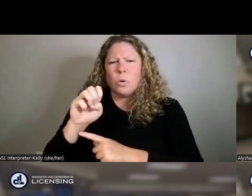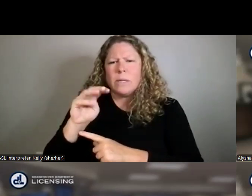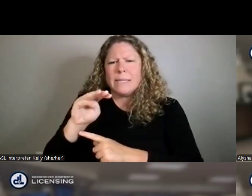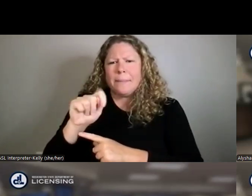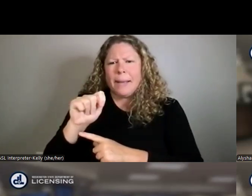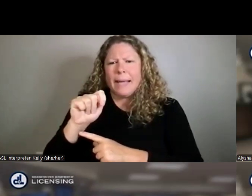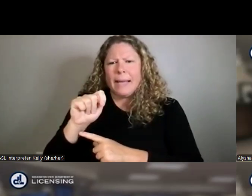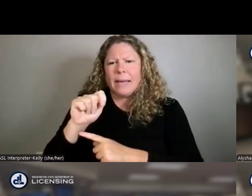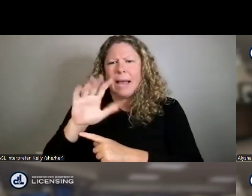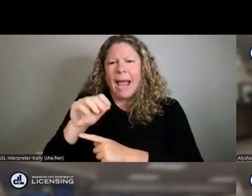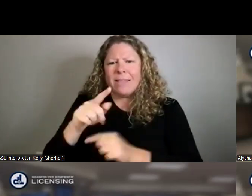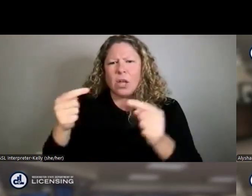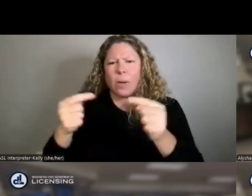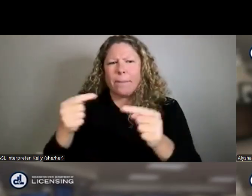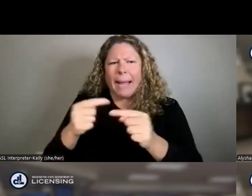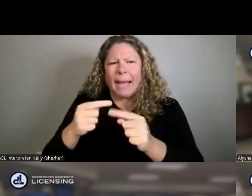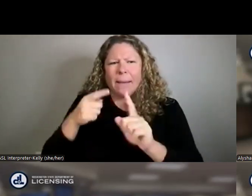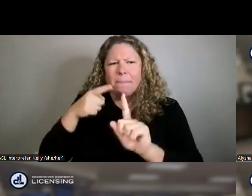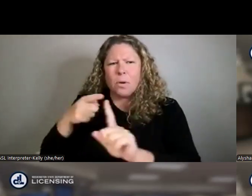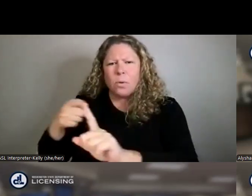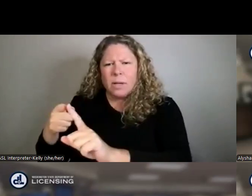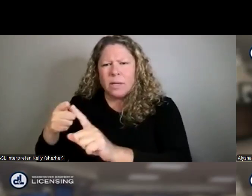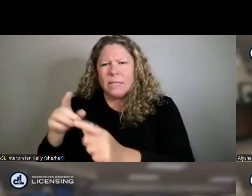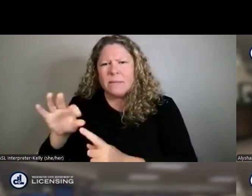the motor vehicle dealer endorsement.